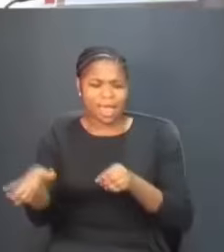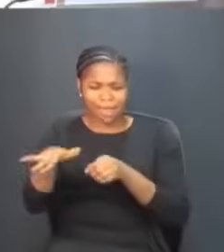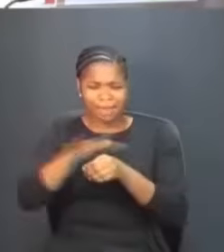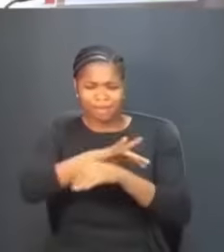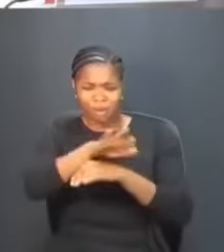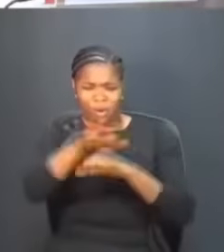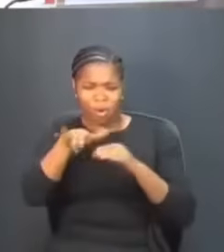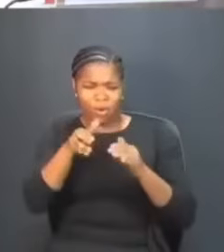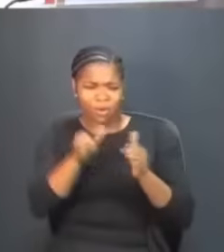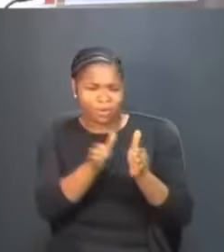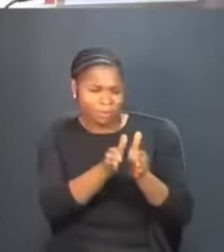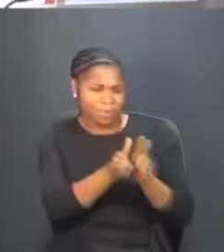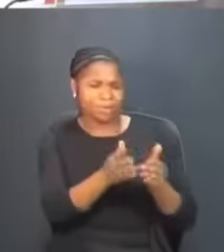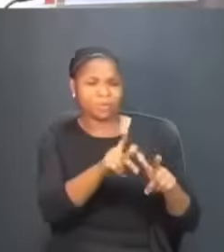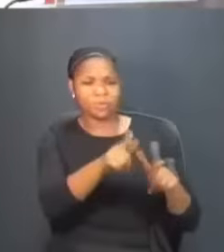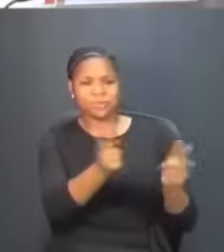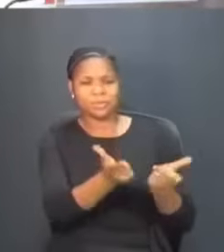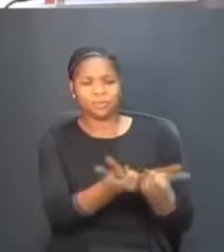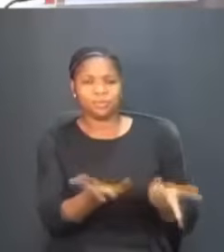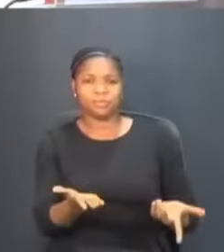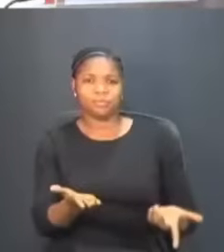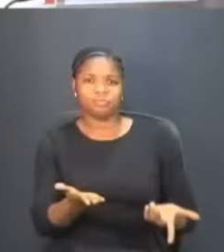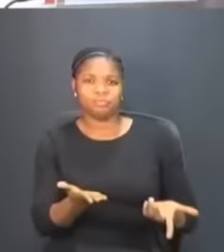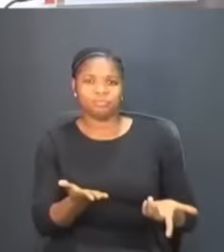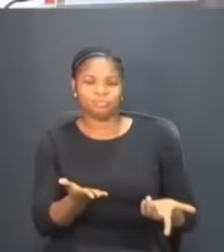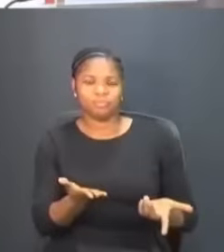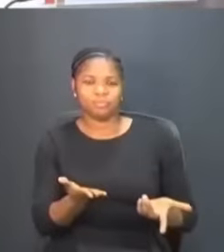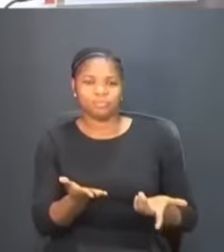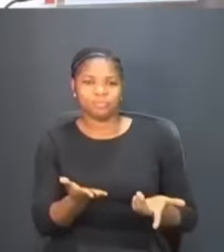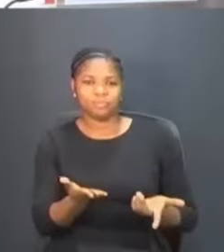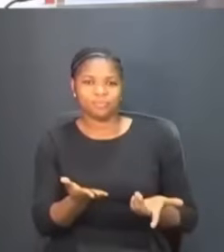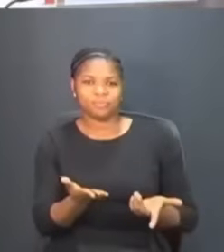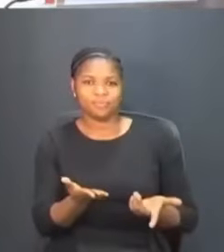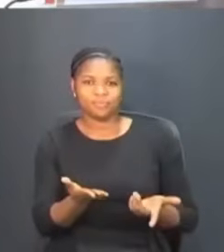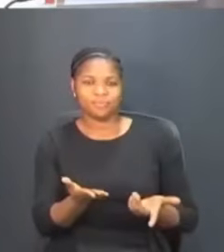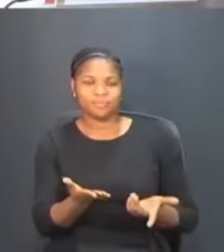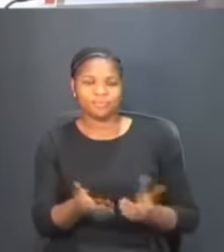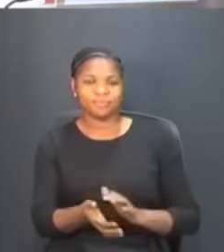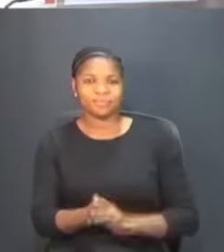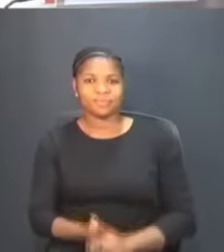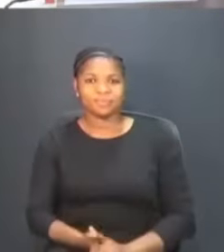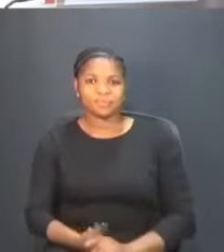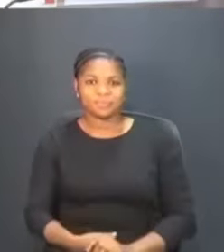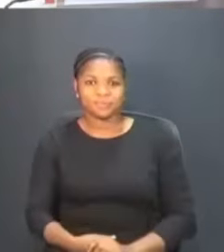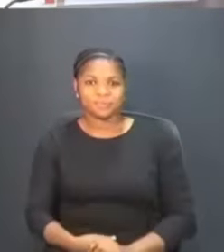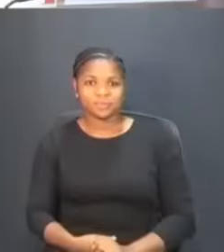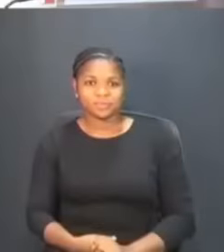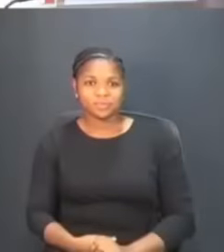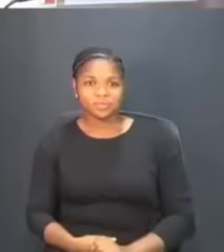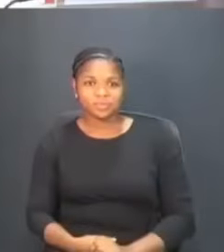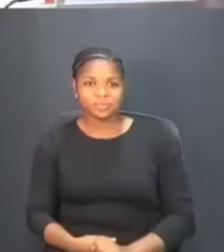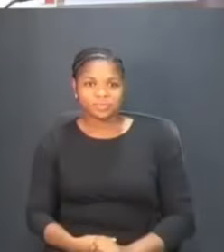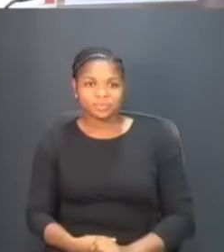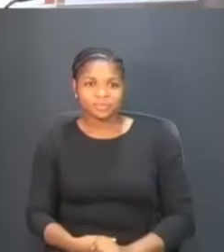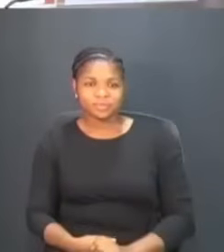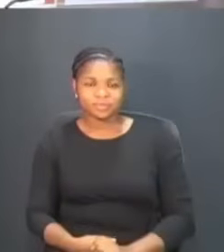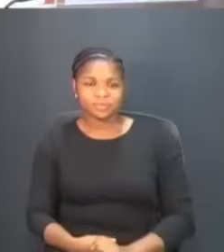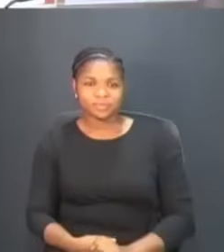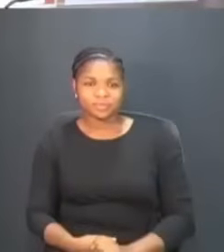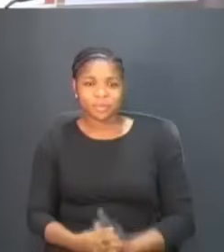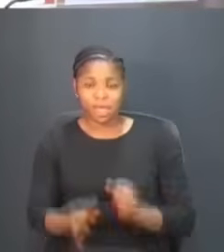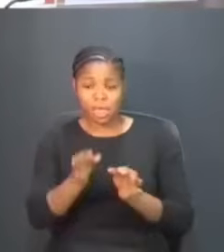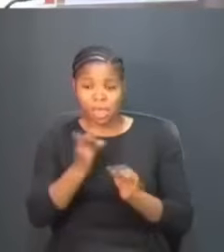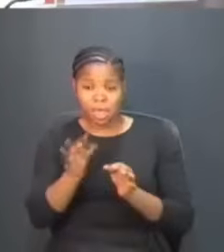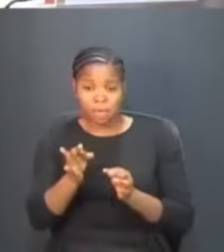he must withdraw that, Mr. Speaker. Should I give the opportunity to the minister to say minority members? No, Mr. Speaker, if a